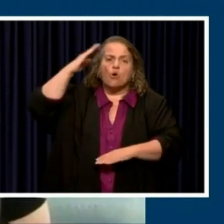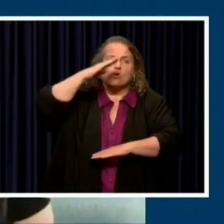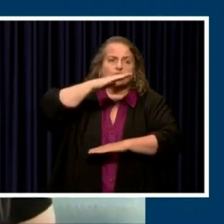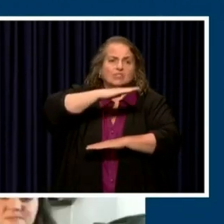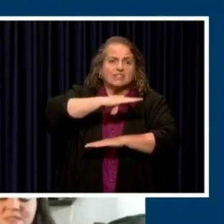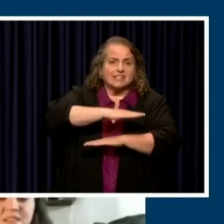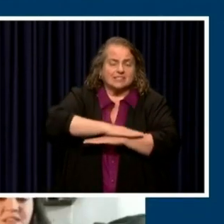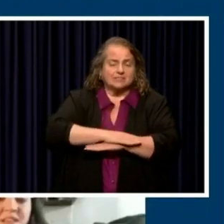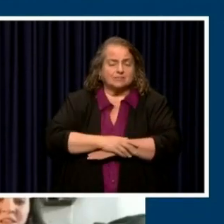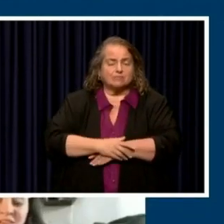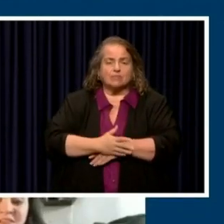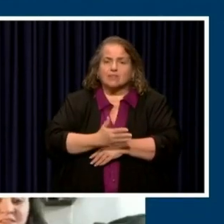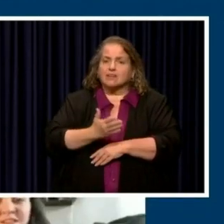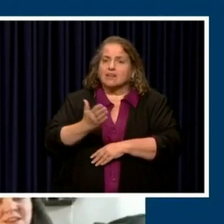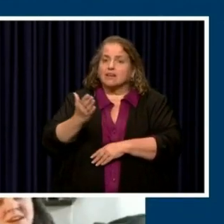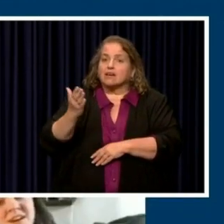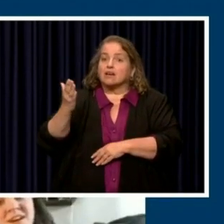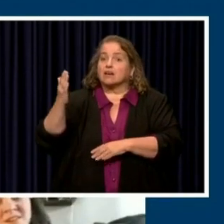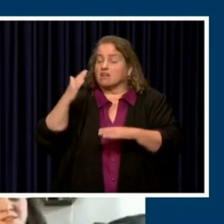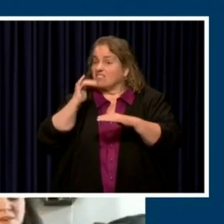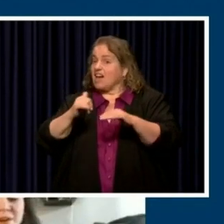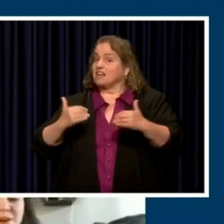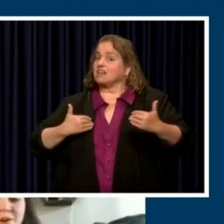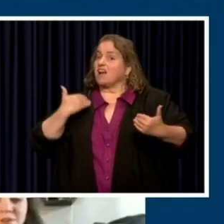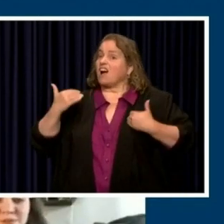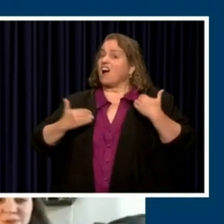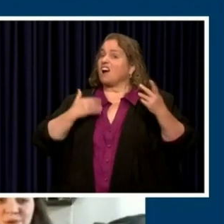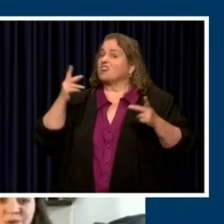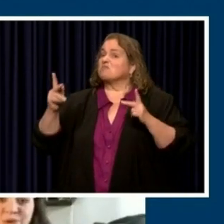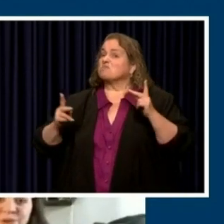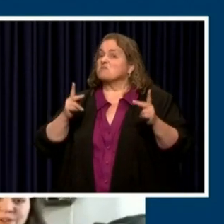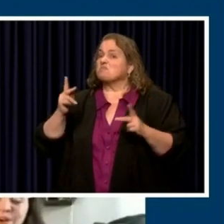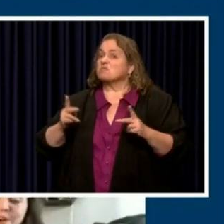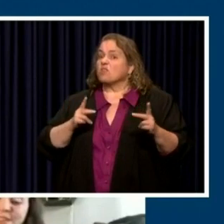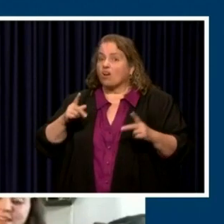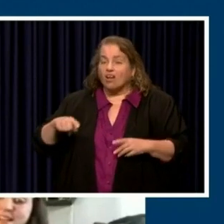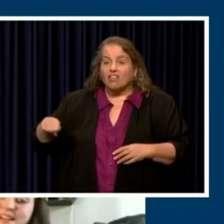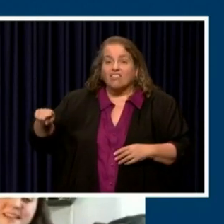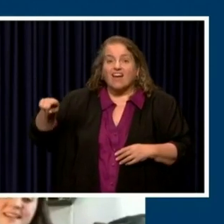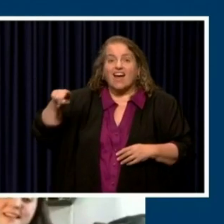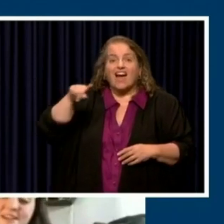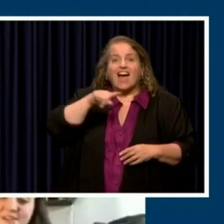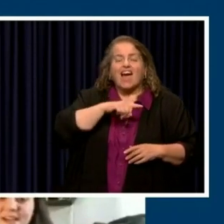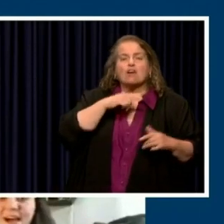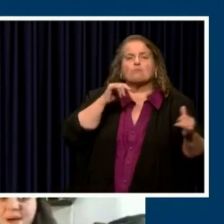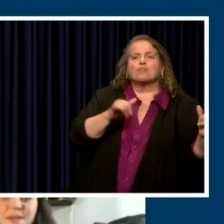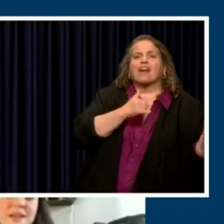day. The young folks roll on the